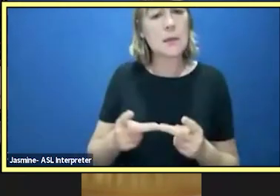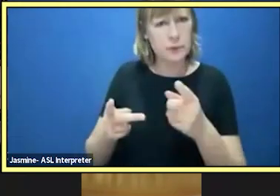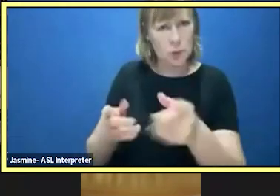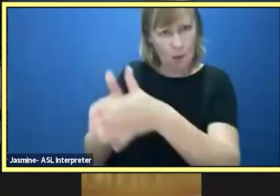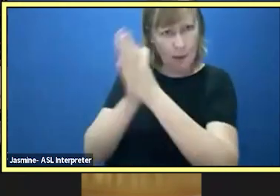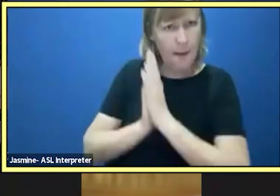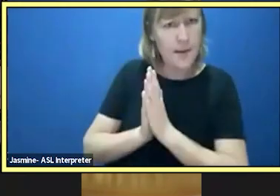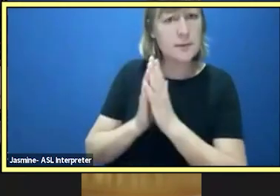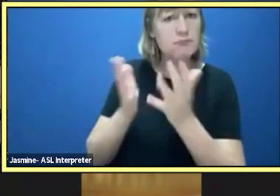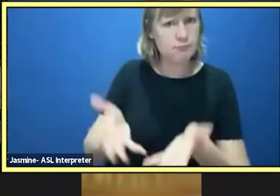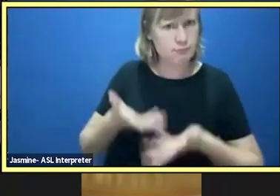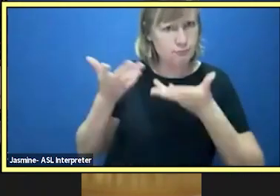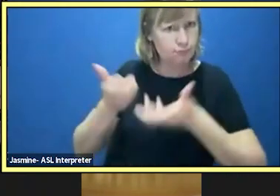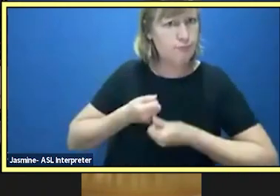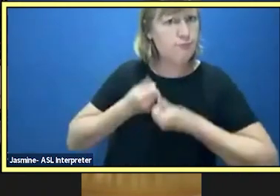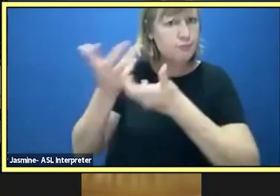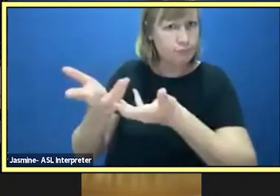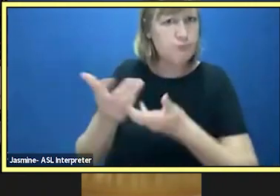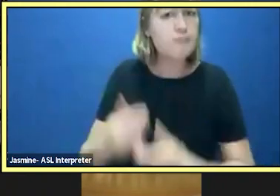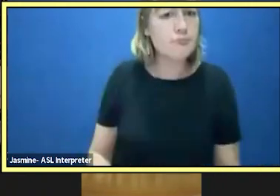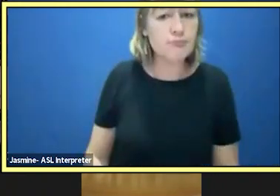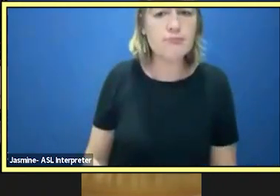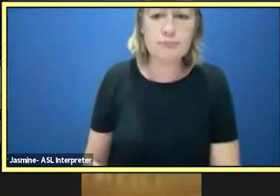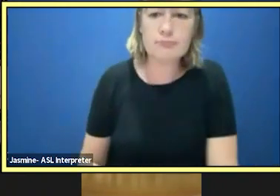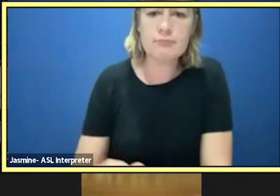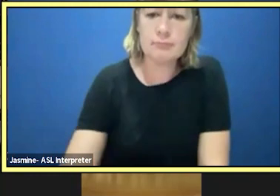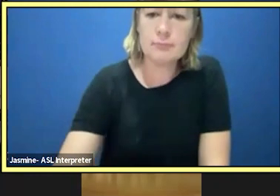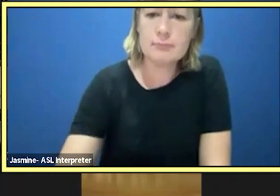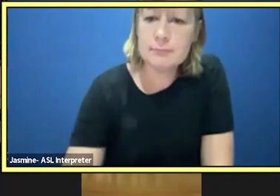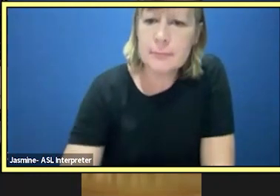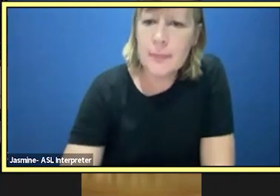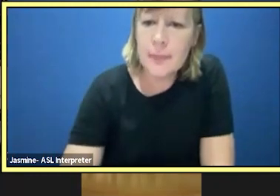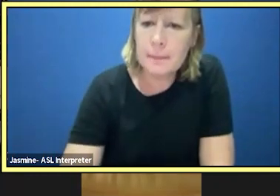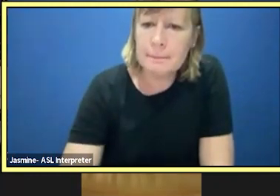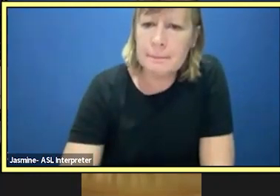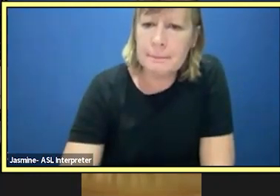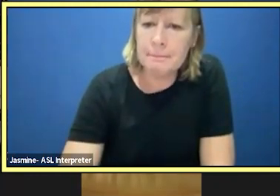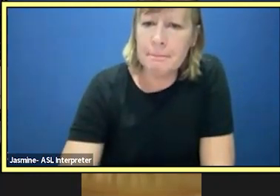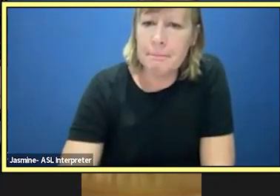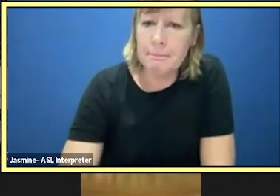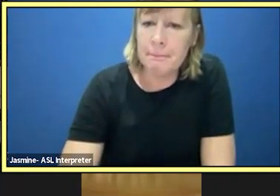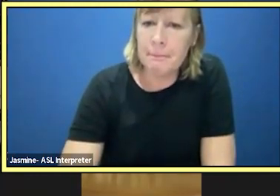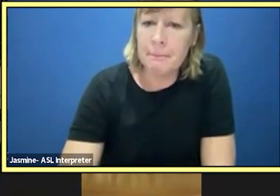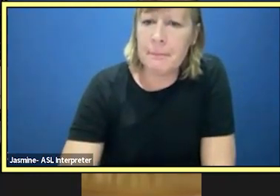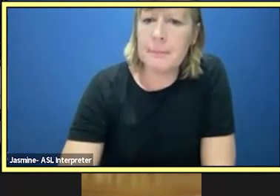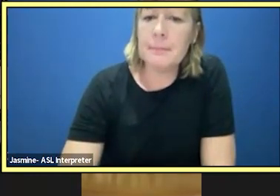nothing's, there's no bad questions. So if anybody has anything they want to say, this is it.